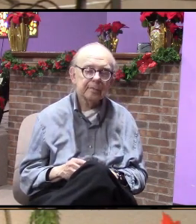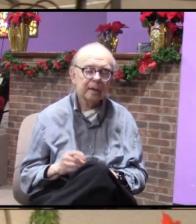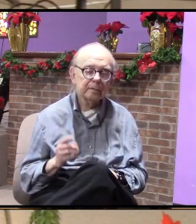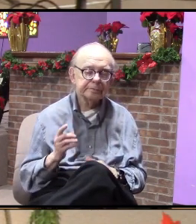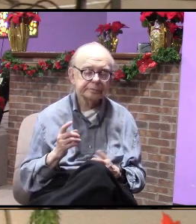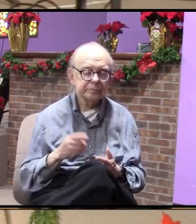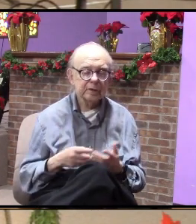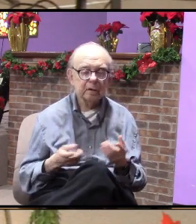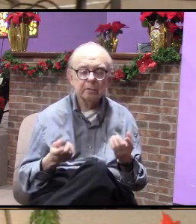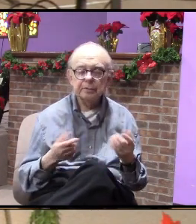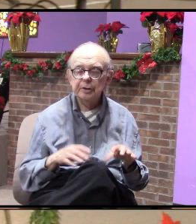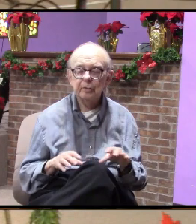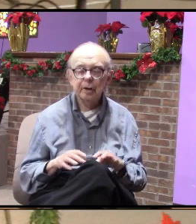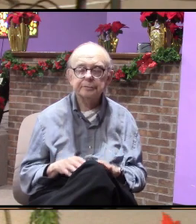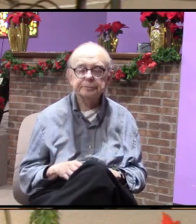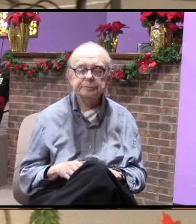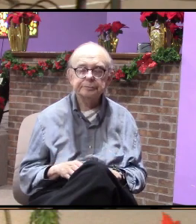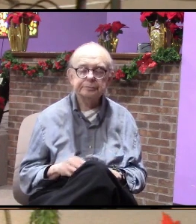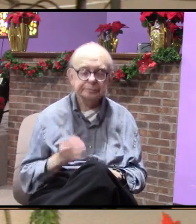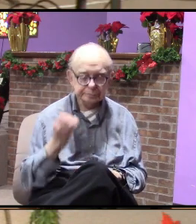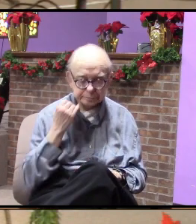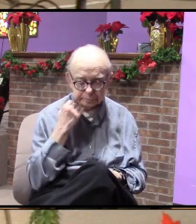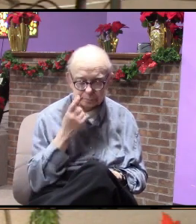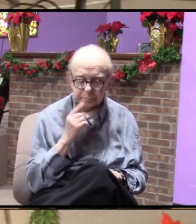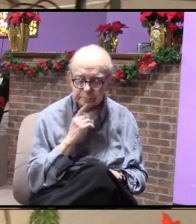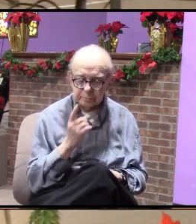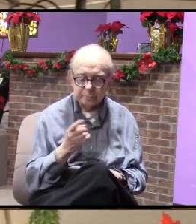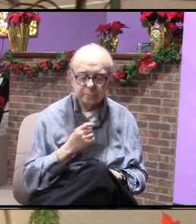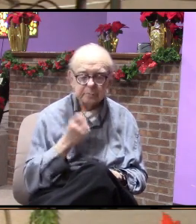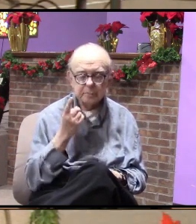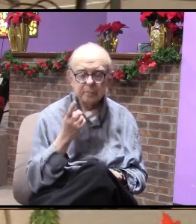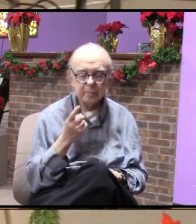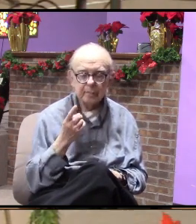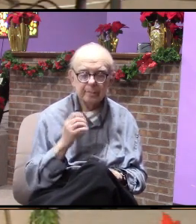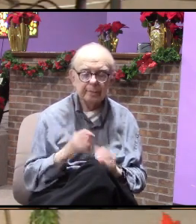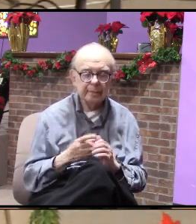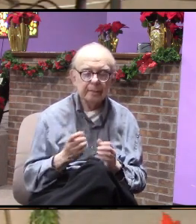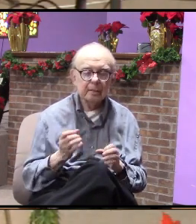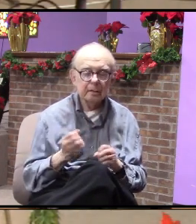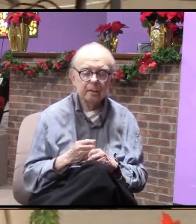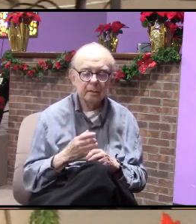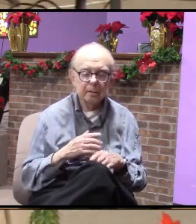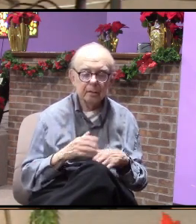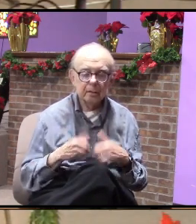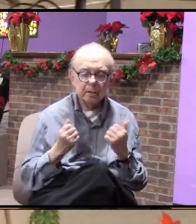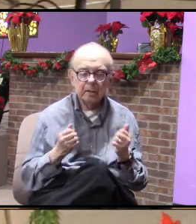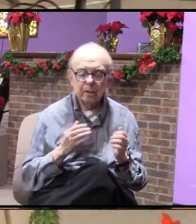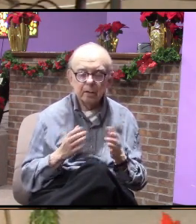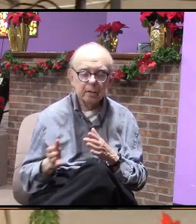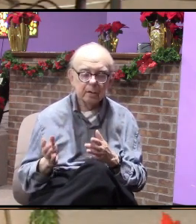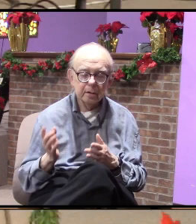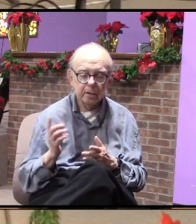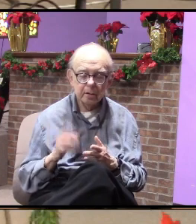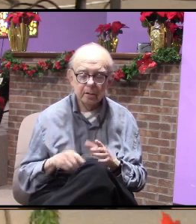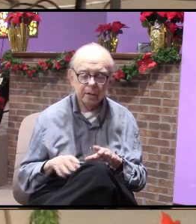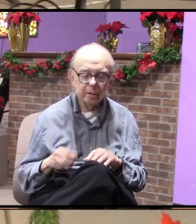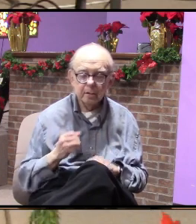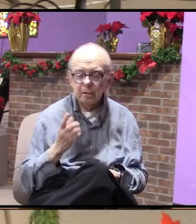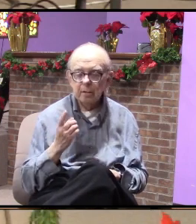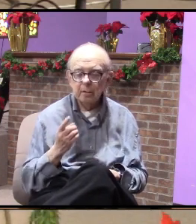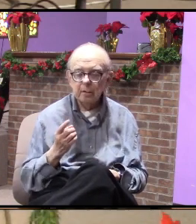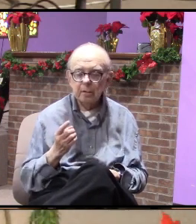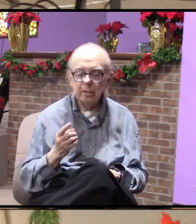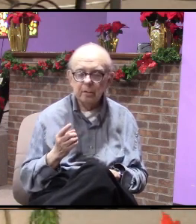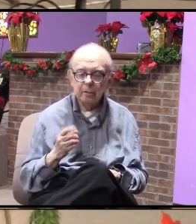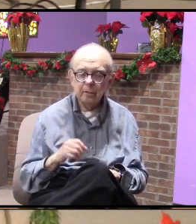we end up having to do? If I really want to understand how to get my life in order, then what I need to understand